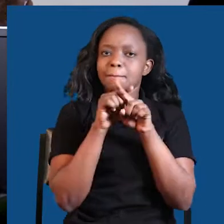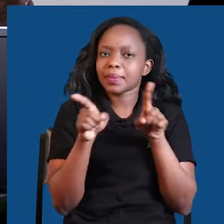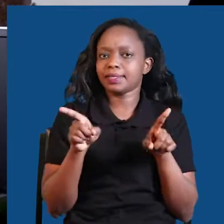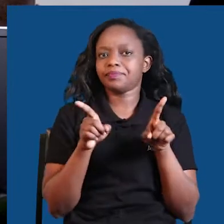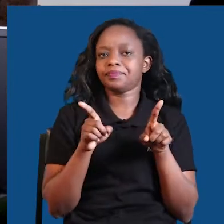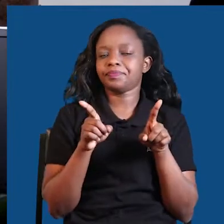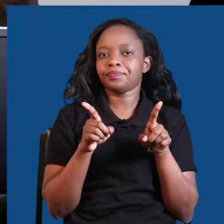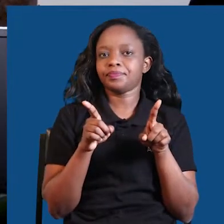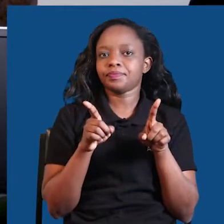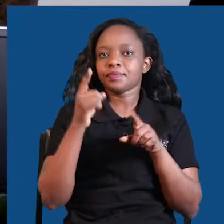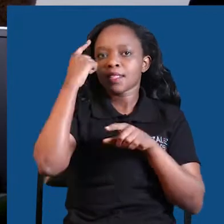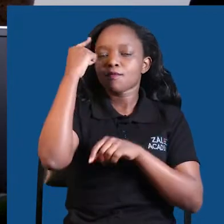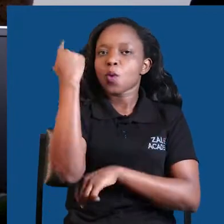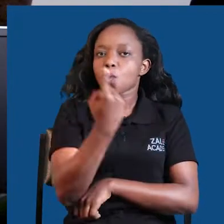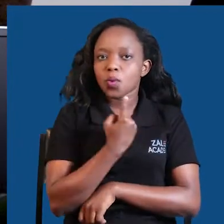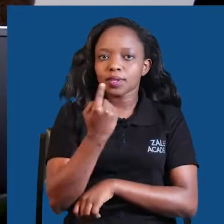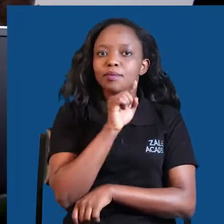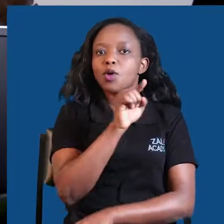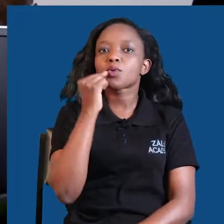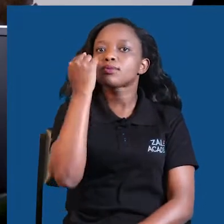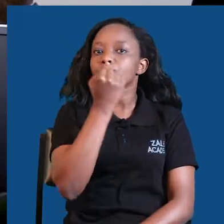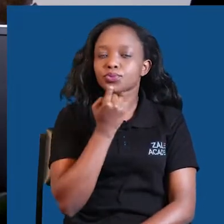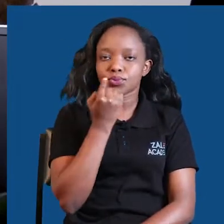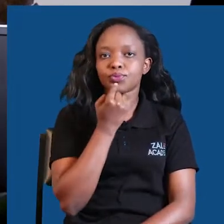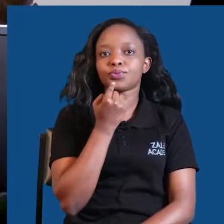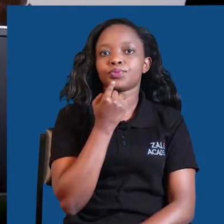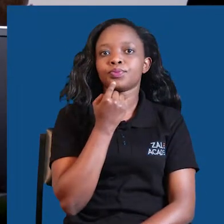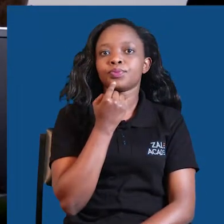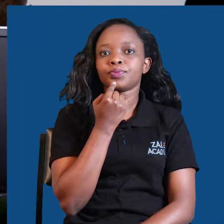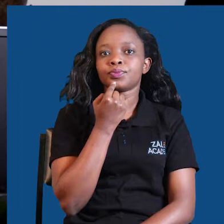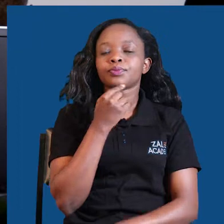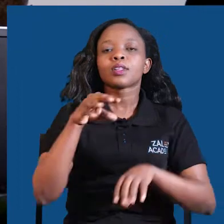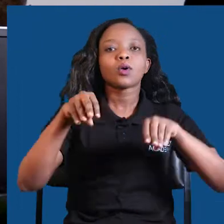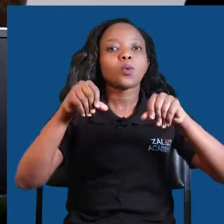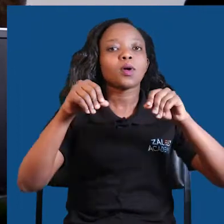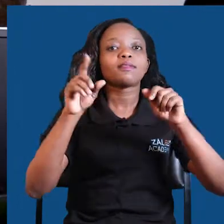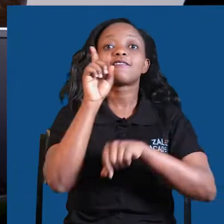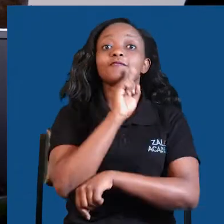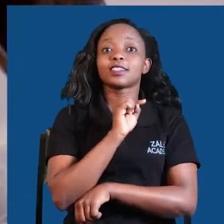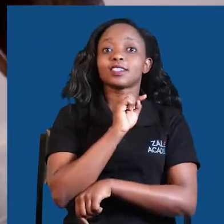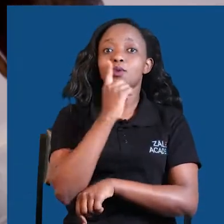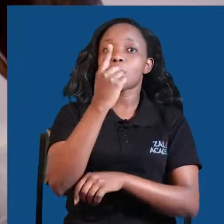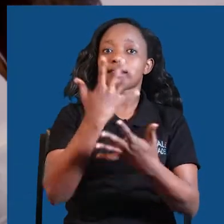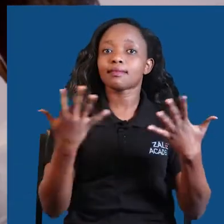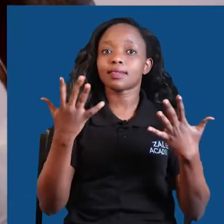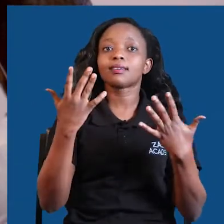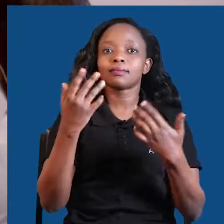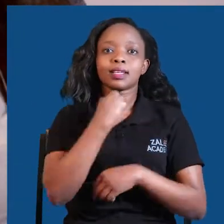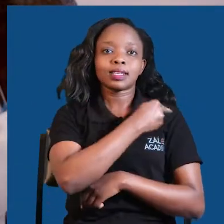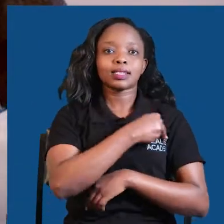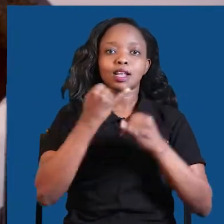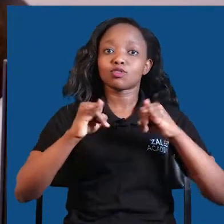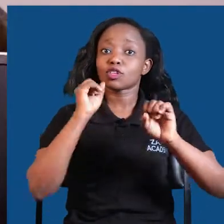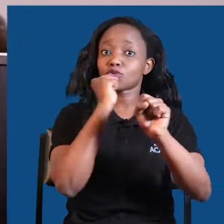opportunity. But for only those who are qualified. One thing that Zalego